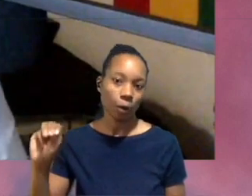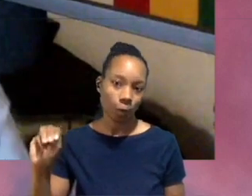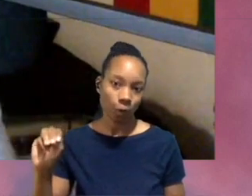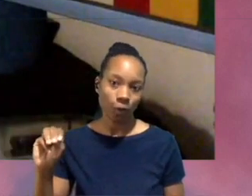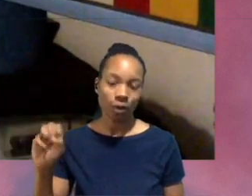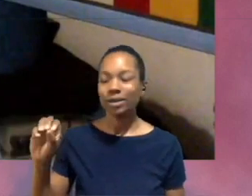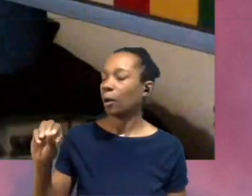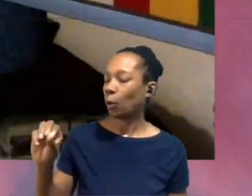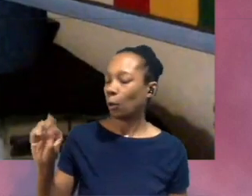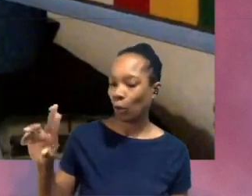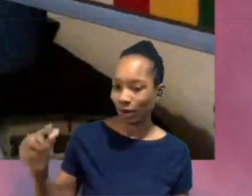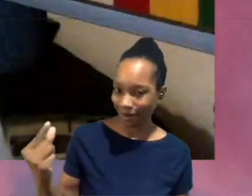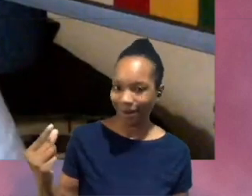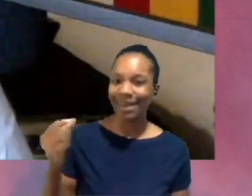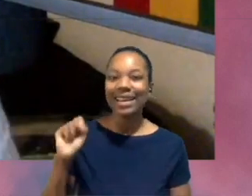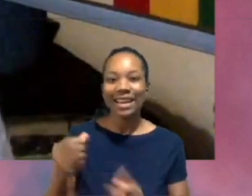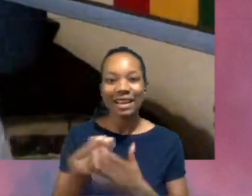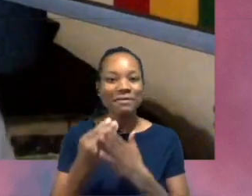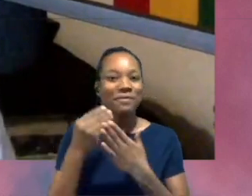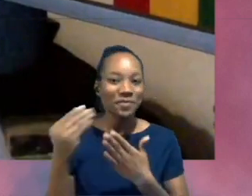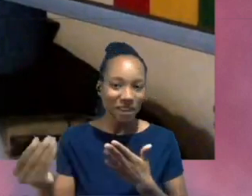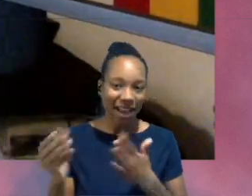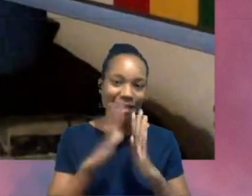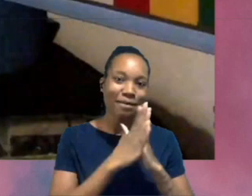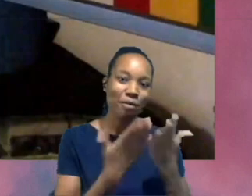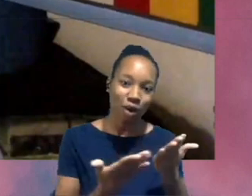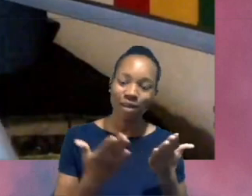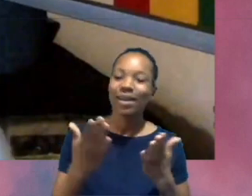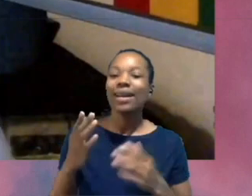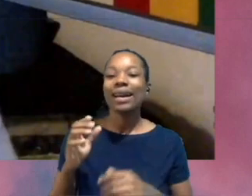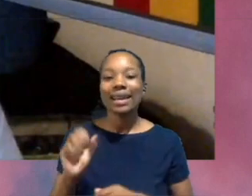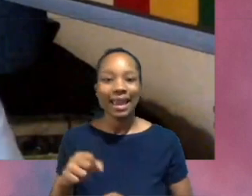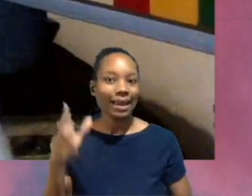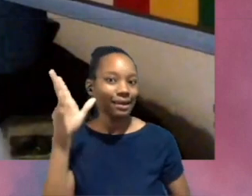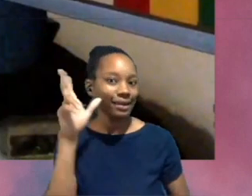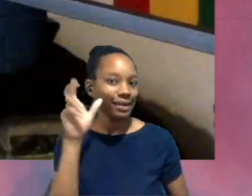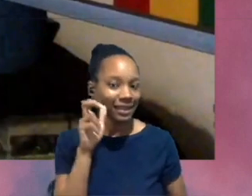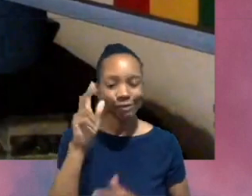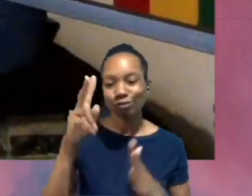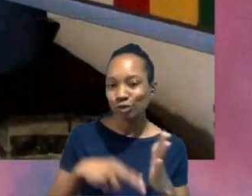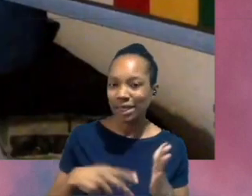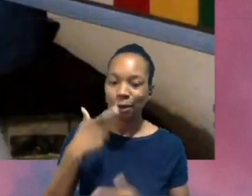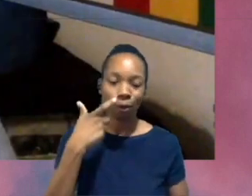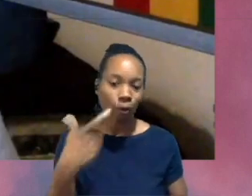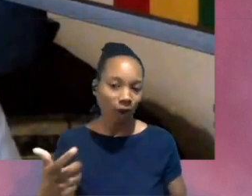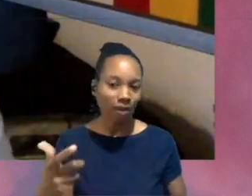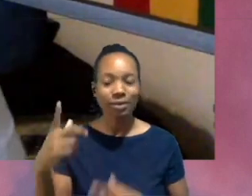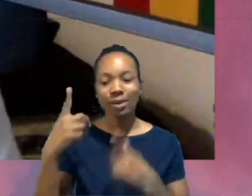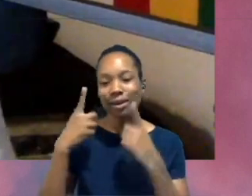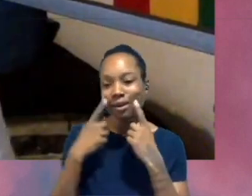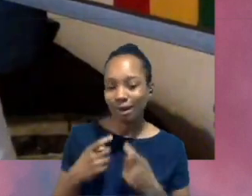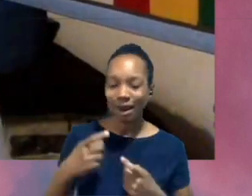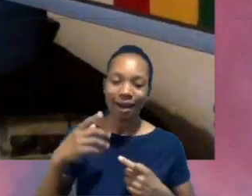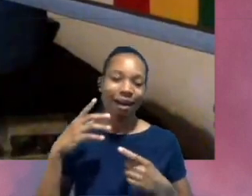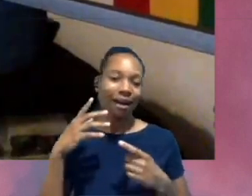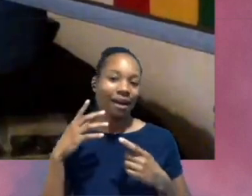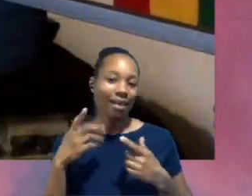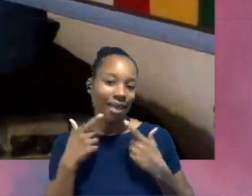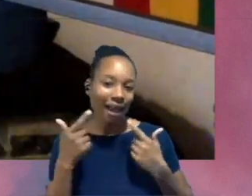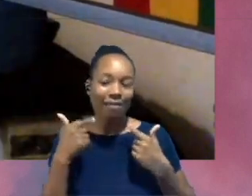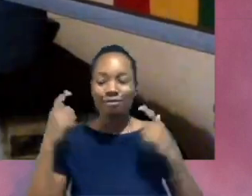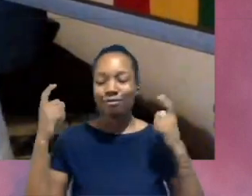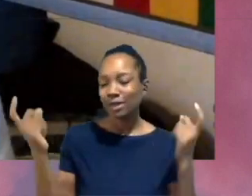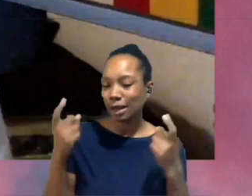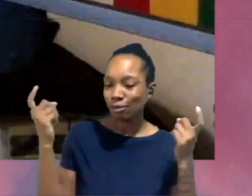shop.youthspeaks.org. Go peep all the poems, listen to the poems, watch the poems, laugh, cry, celebrate, rejoice. And we gonna see y'all. Oh, and